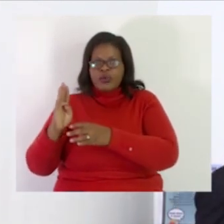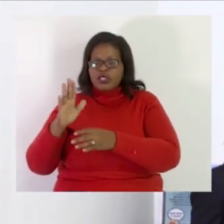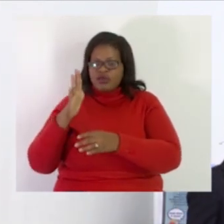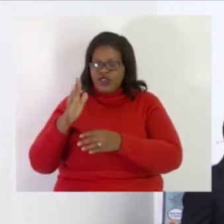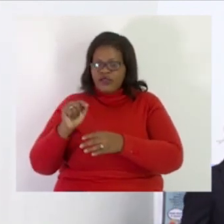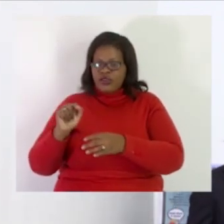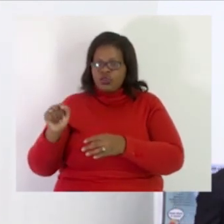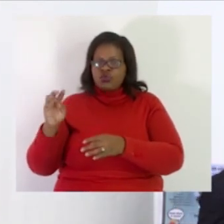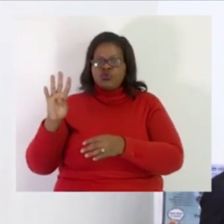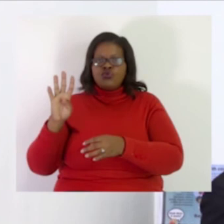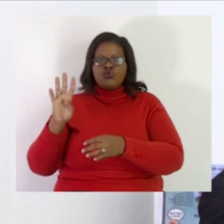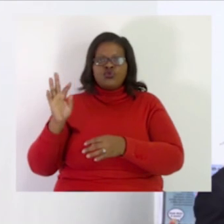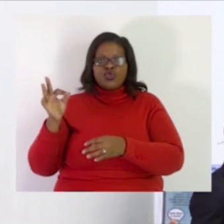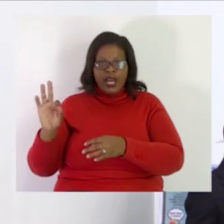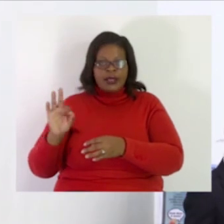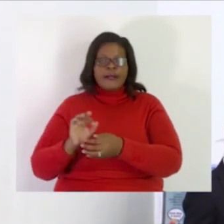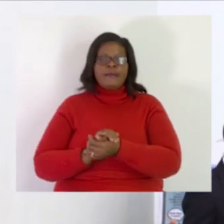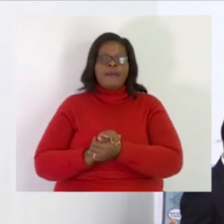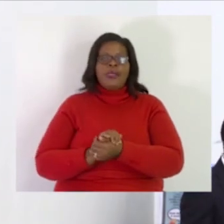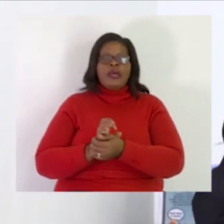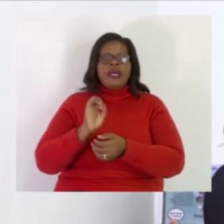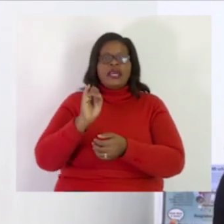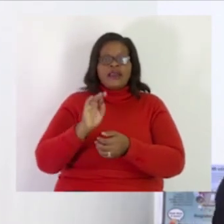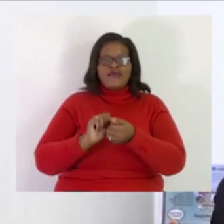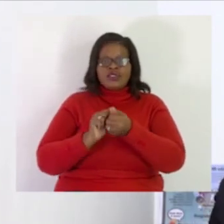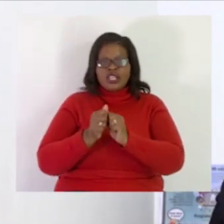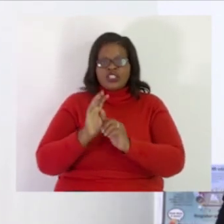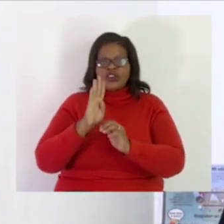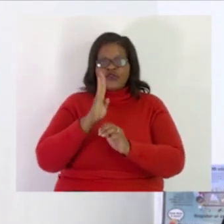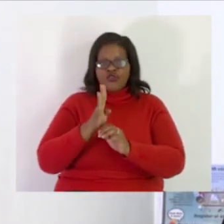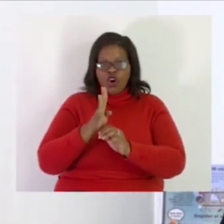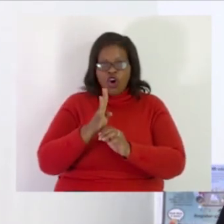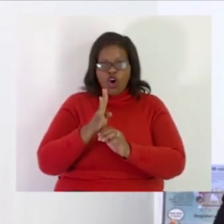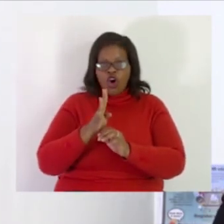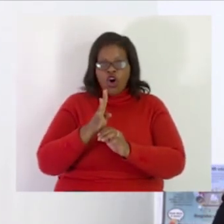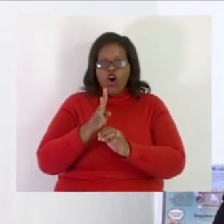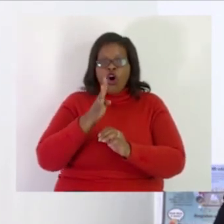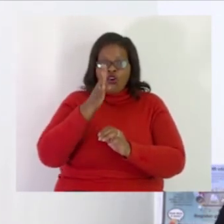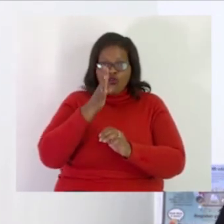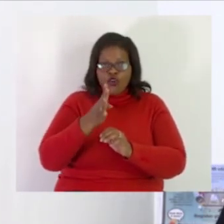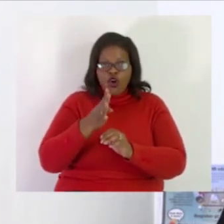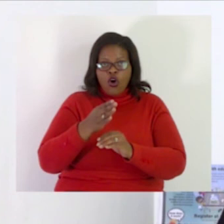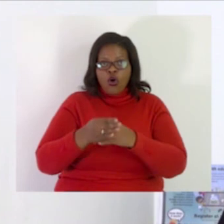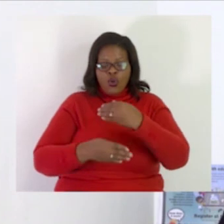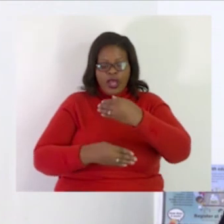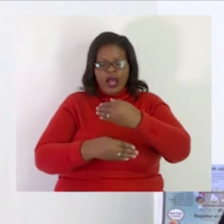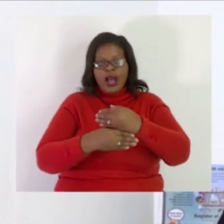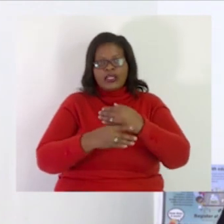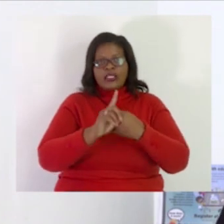If 9 is in that category, it will change 4. And by changing 4, we are